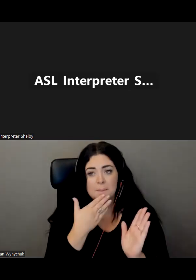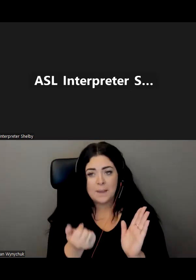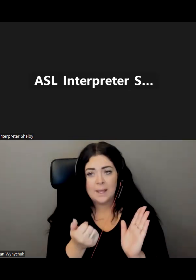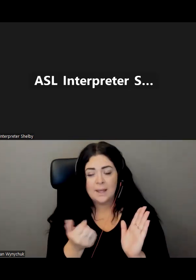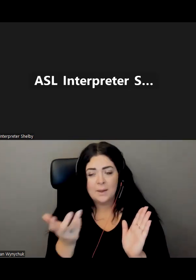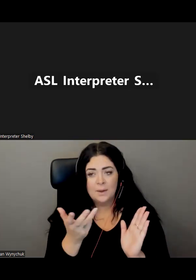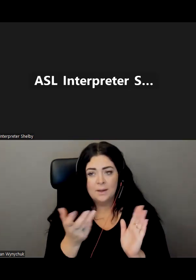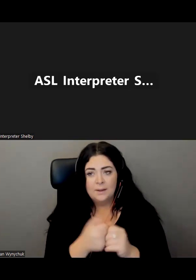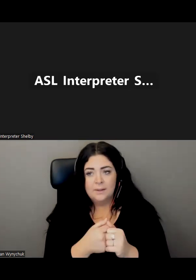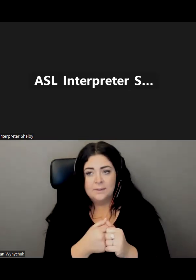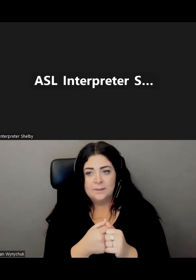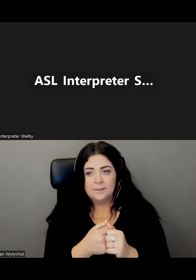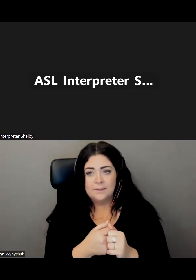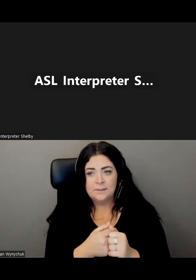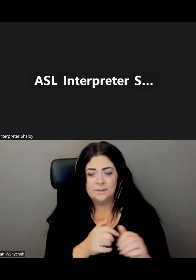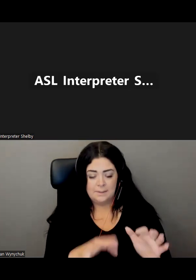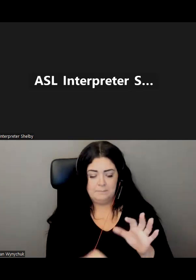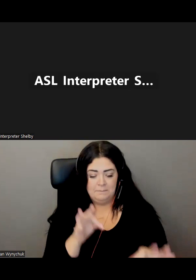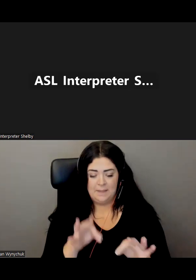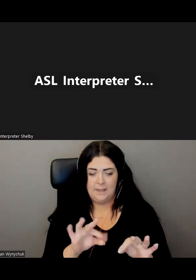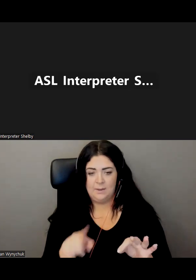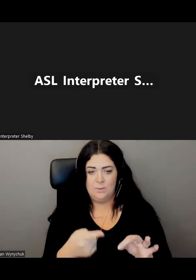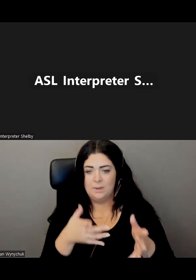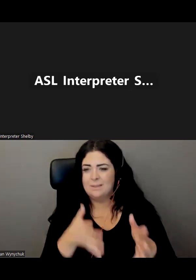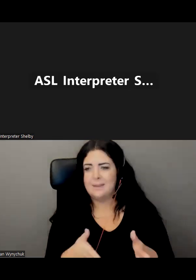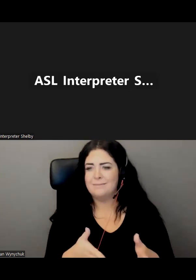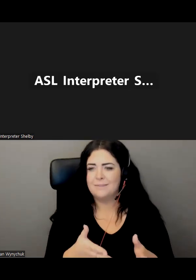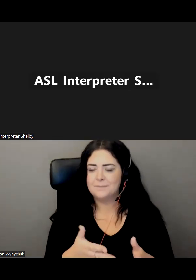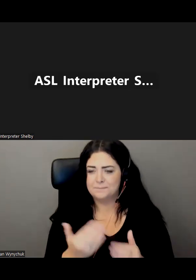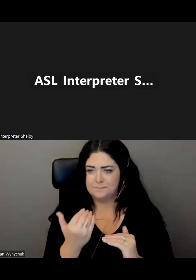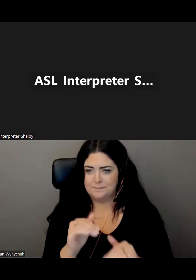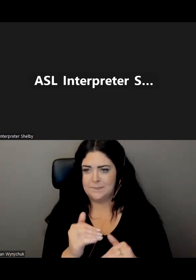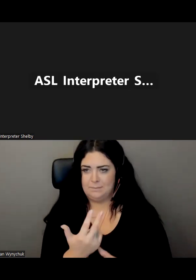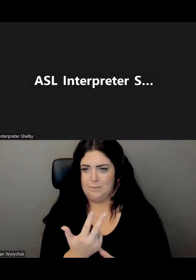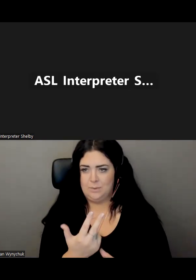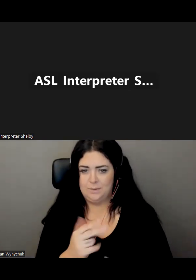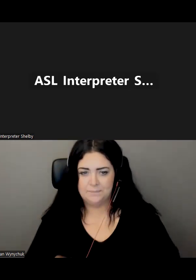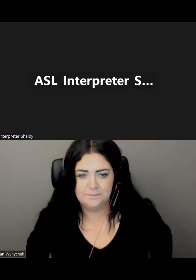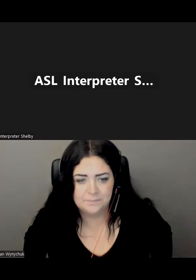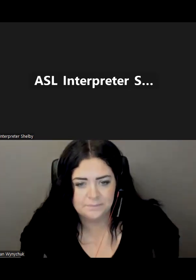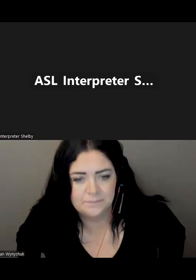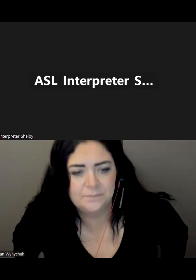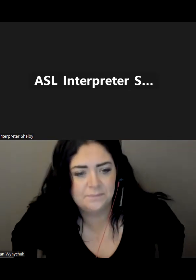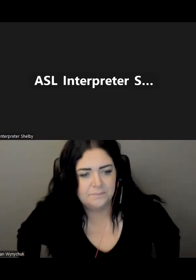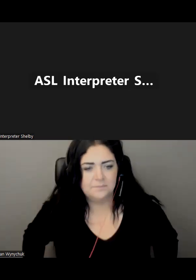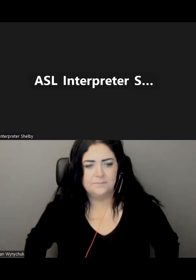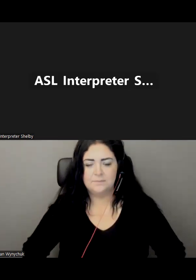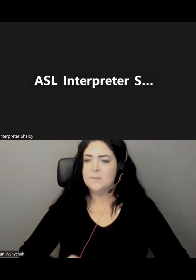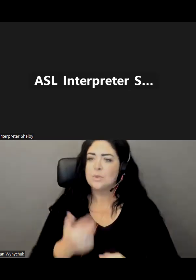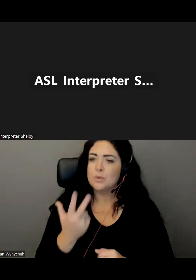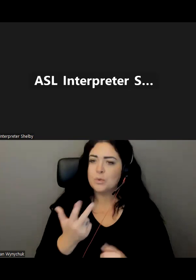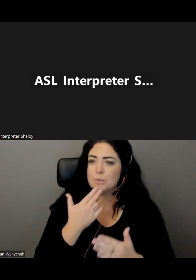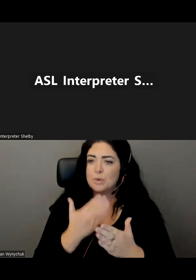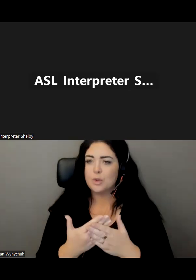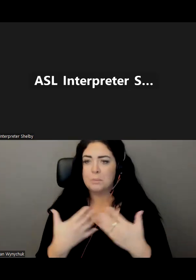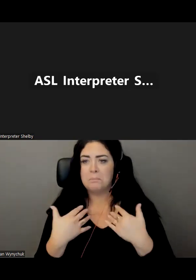to pick out and just leave so many there. Just leave the 3 instead of having 6 straggly ones, have 3 really healthy ones.